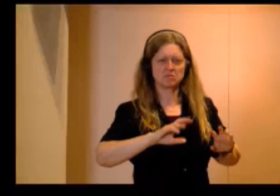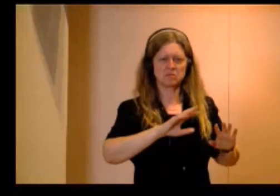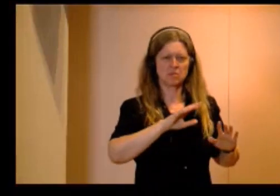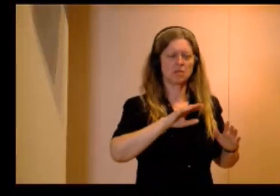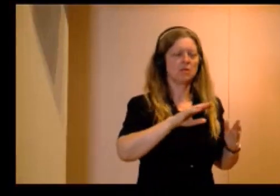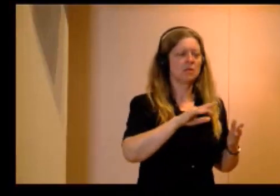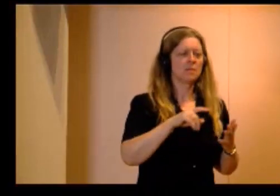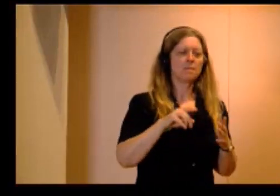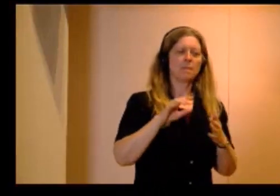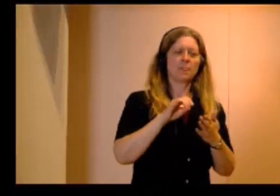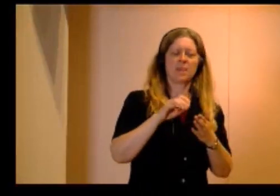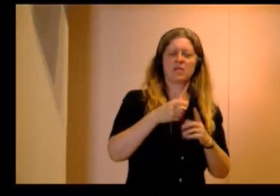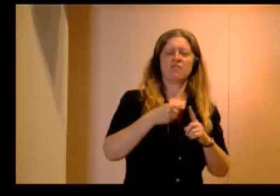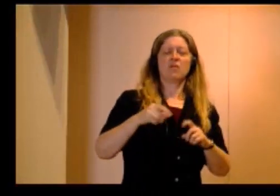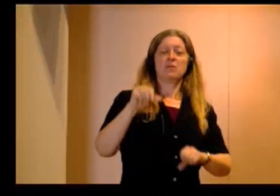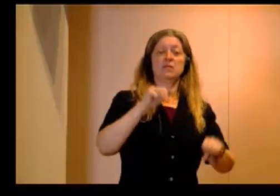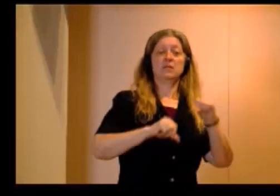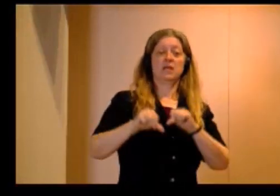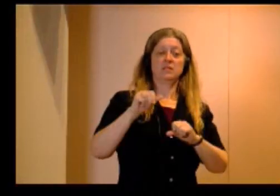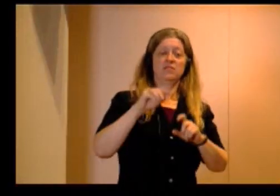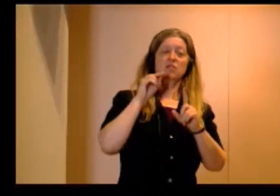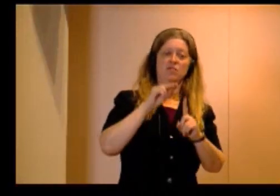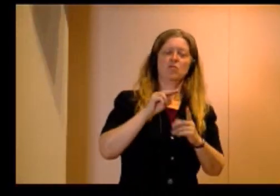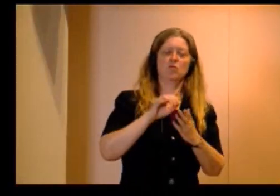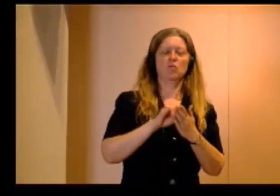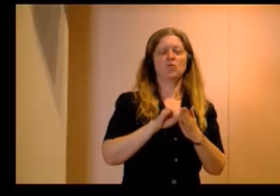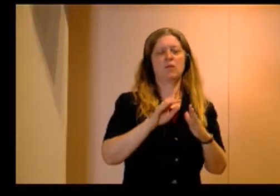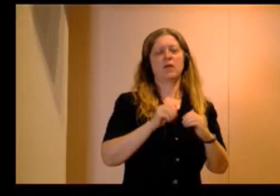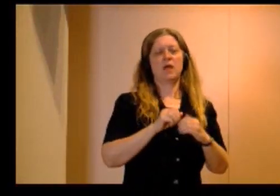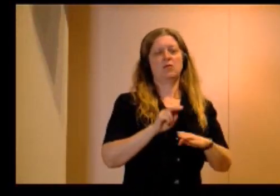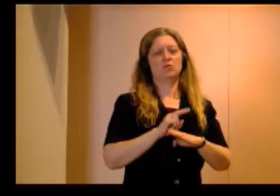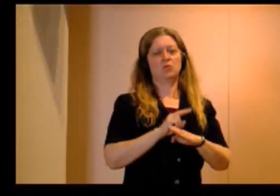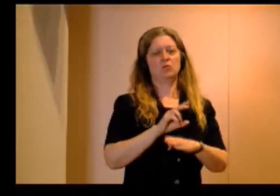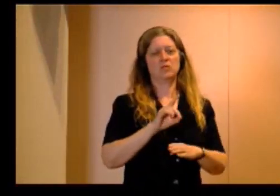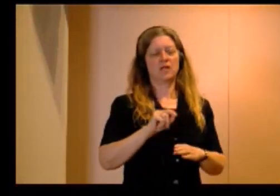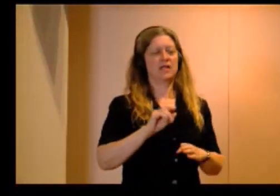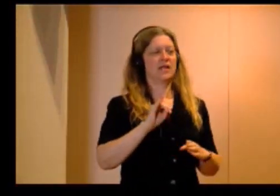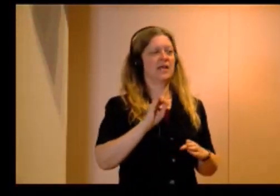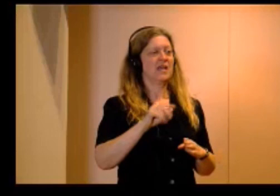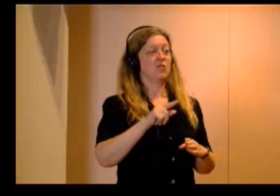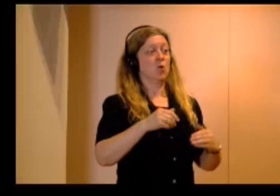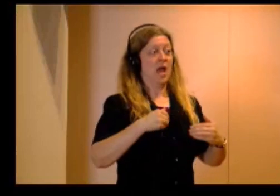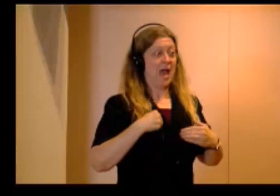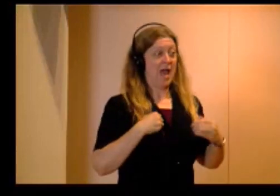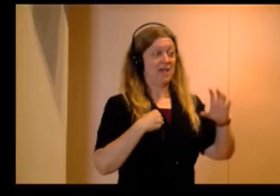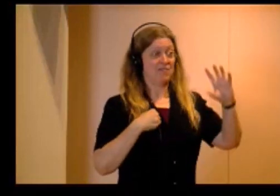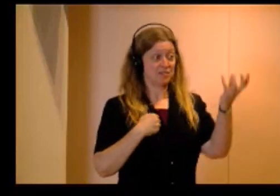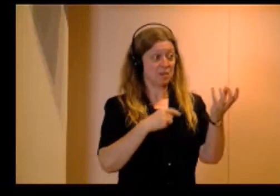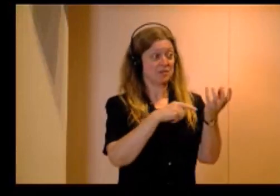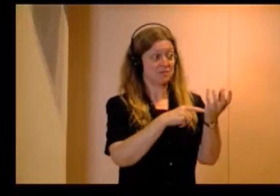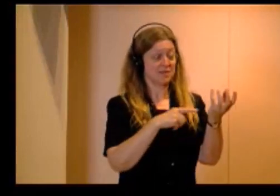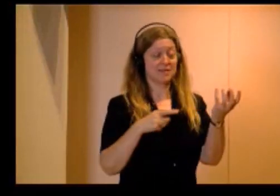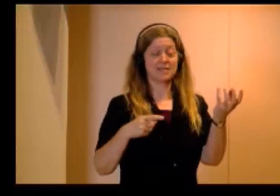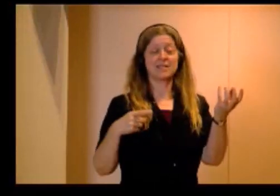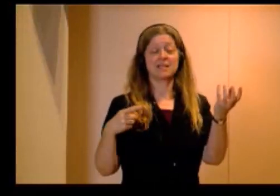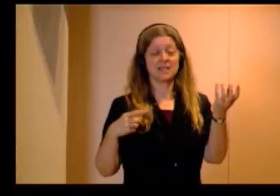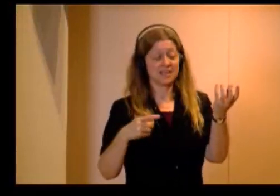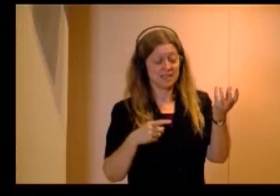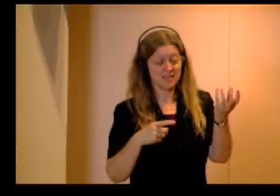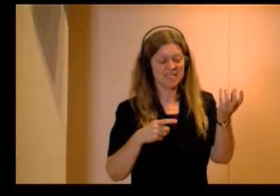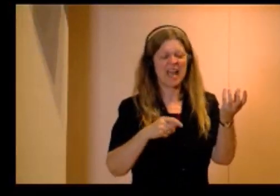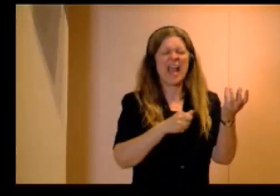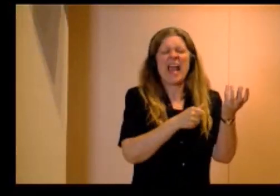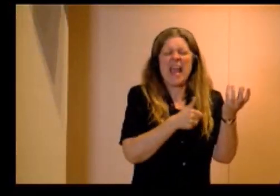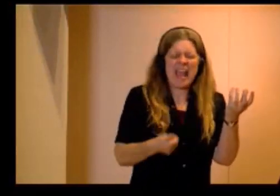go. Anything you get the specimen out, if you have it, do any possible scan, any possible data that you can get before you put it